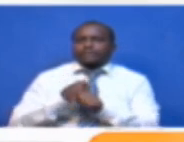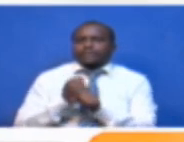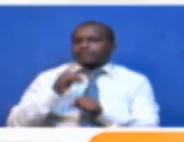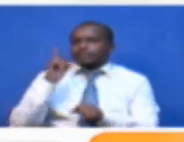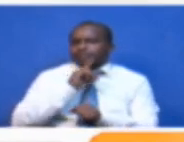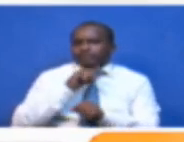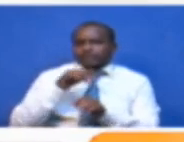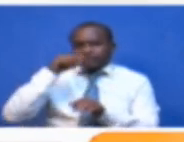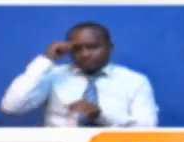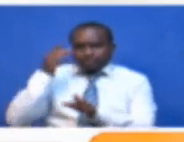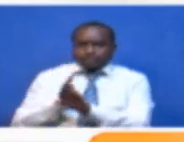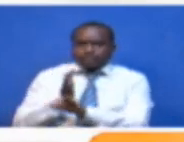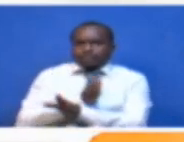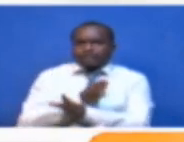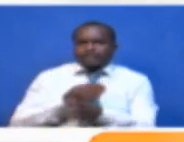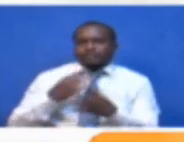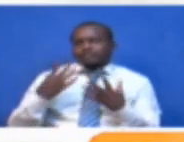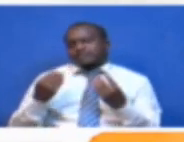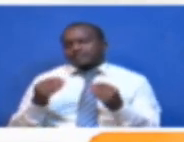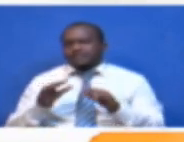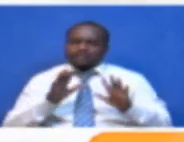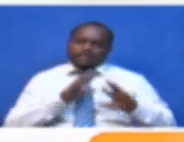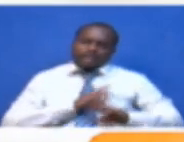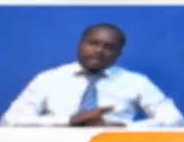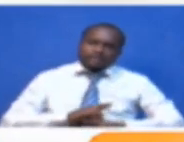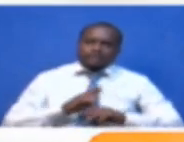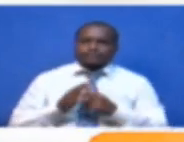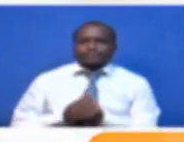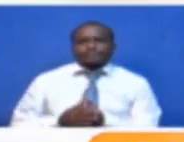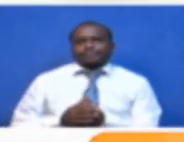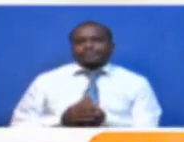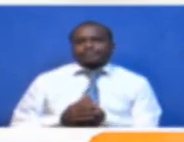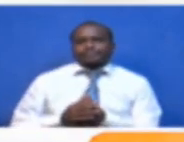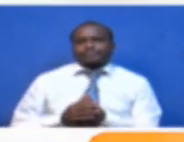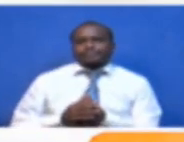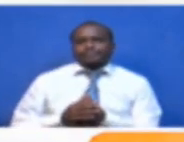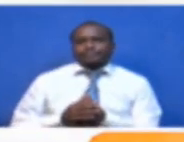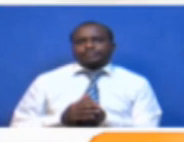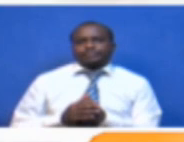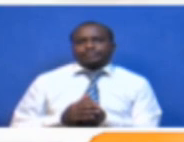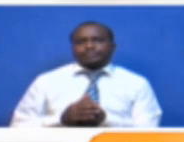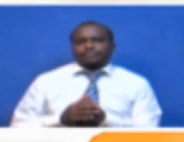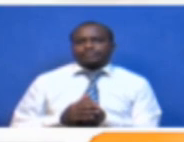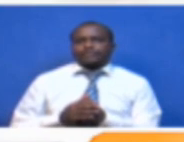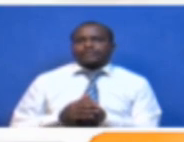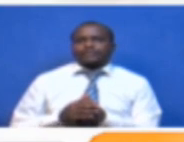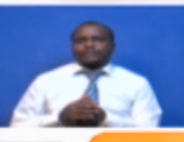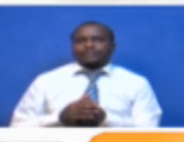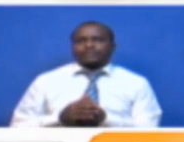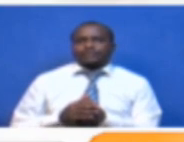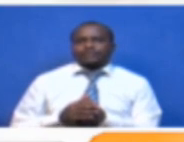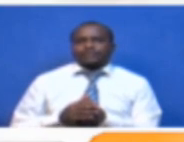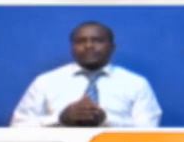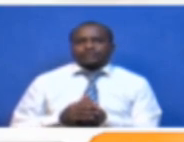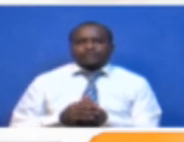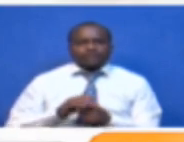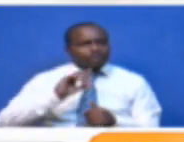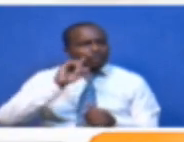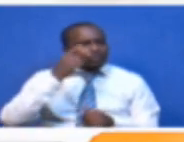that, he was easy go. I mean, he was an easy going guy. Once bitten, twice